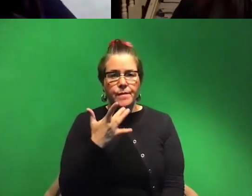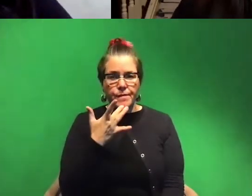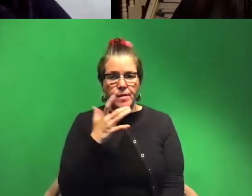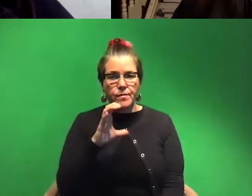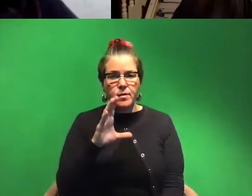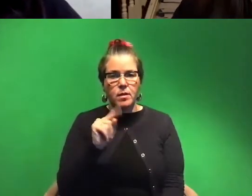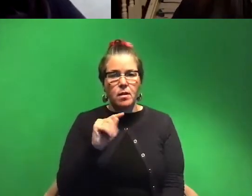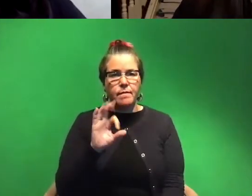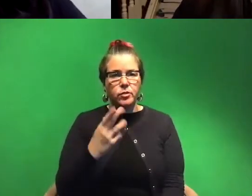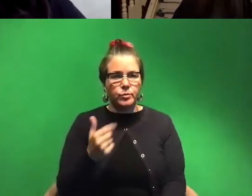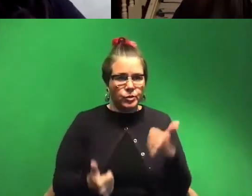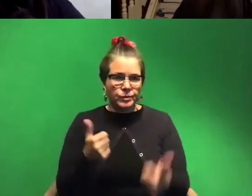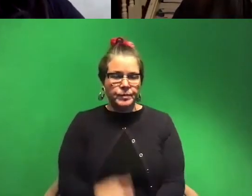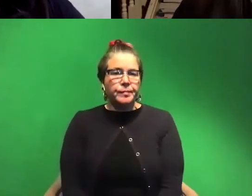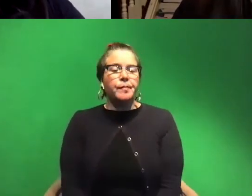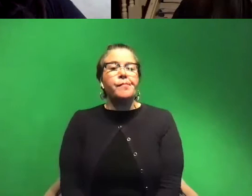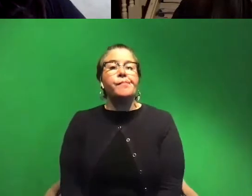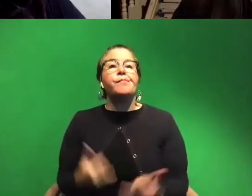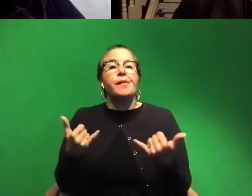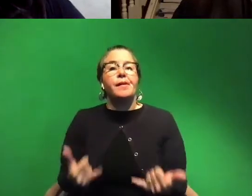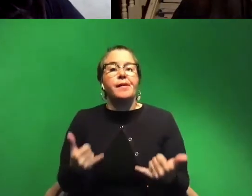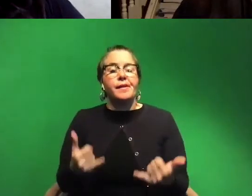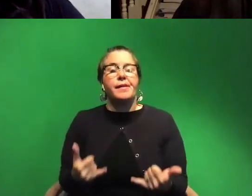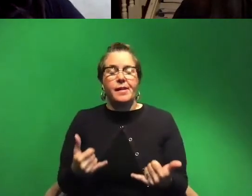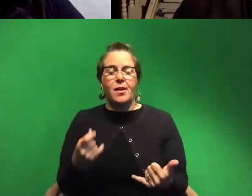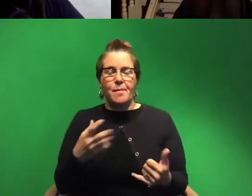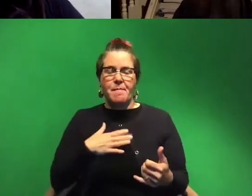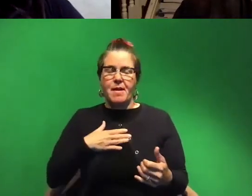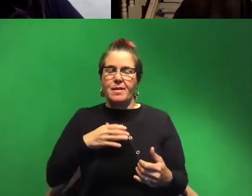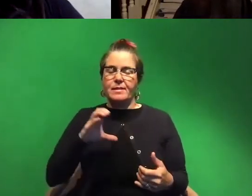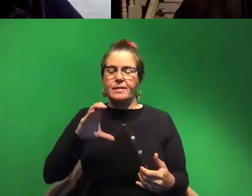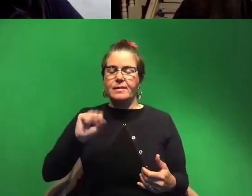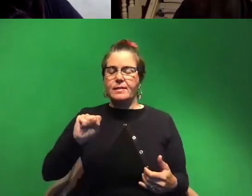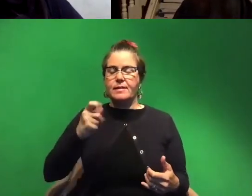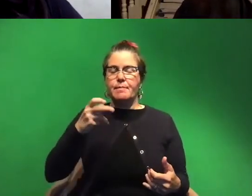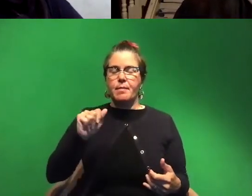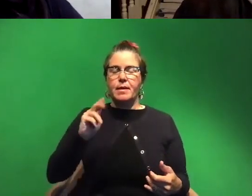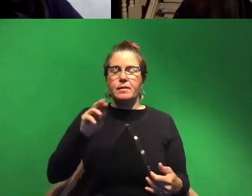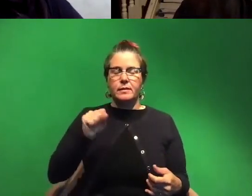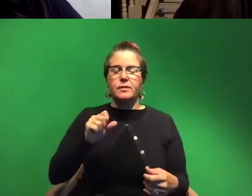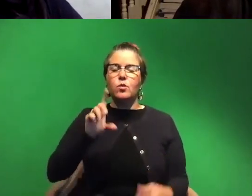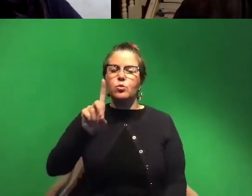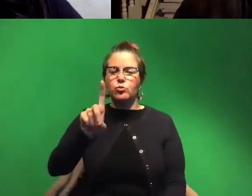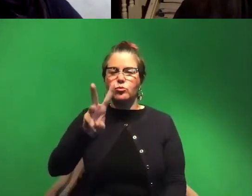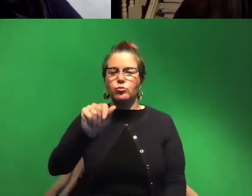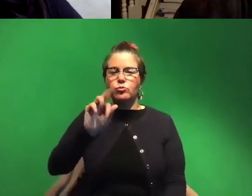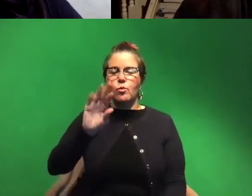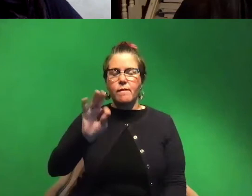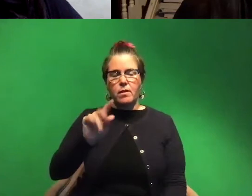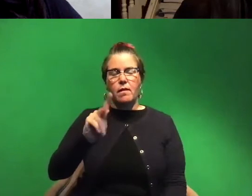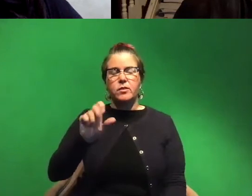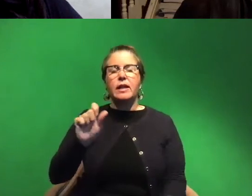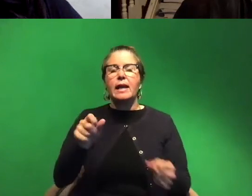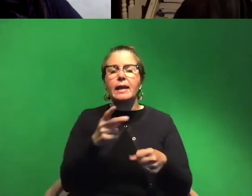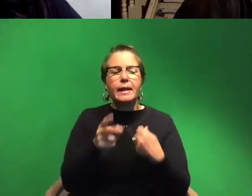cuttlefish? Right now, it's got to be Sepia bendensis. Those are my babies. Those are the ones I raised. They're dwarf cuttlefish. You can keep them in an aquarium